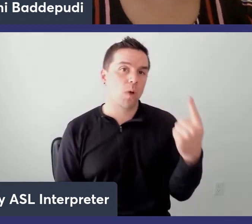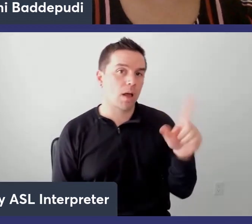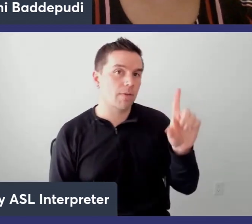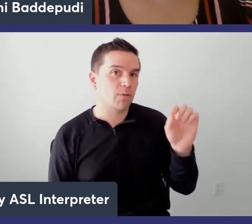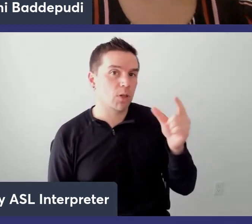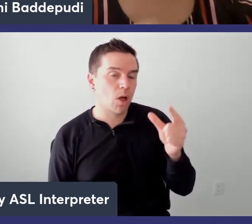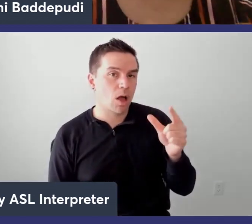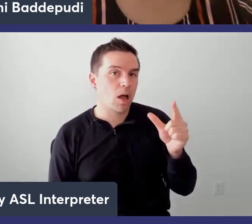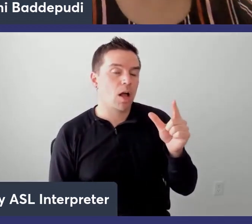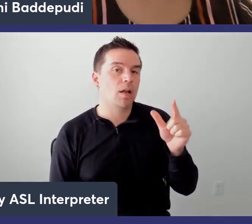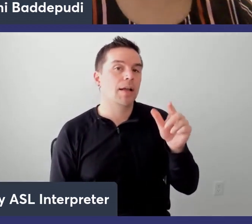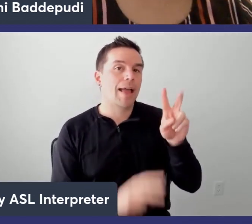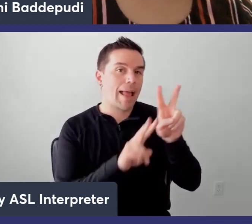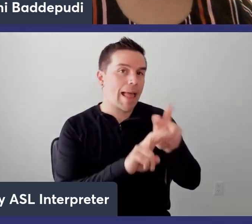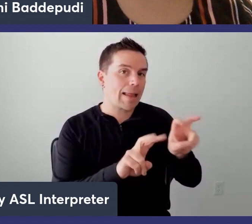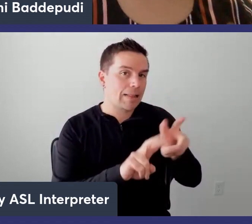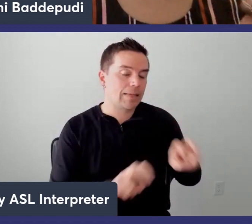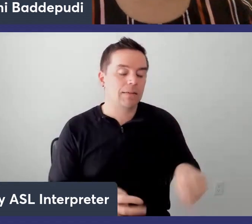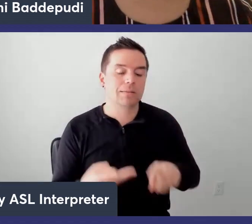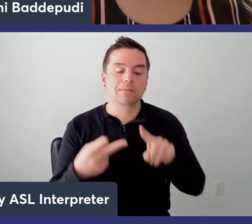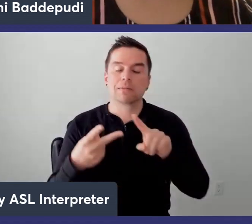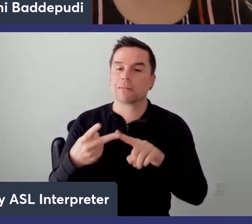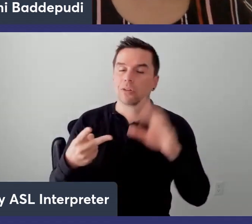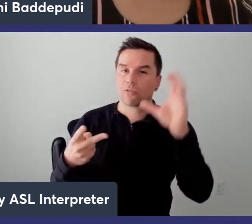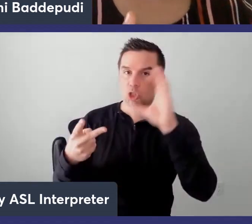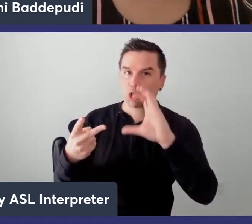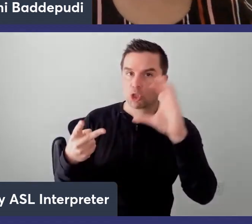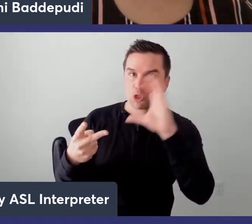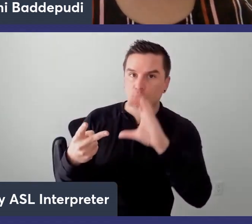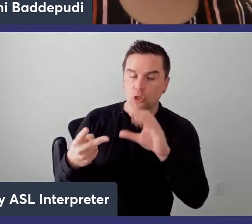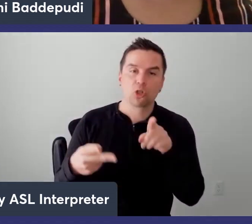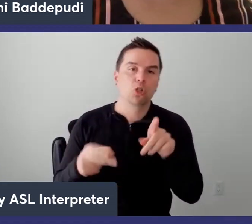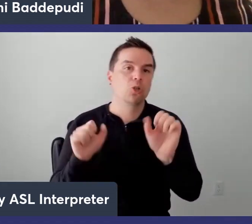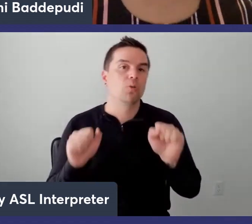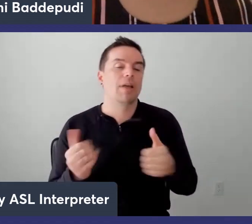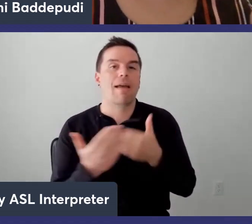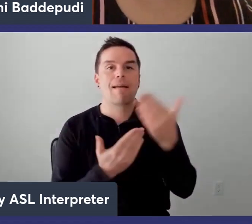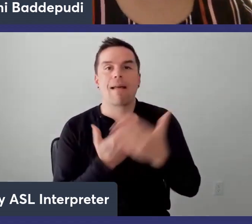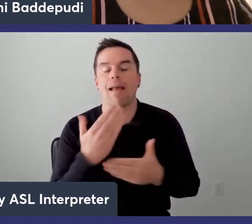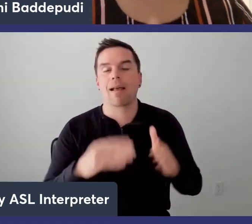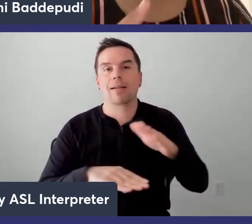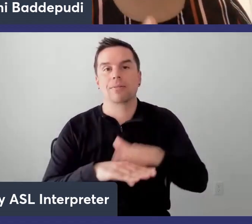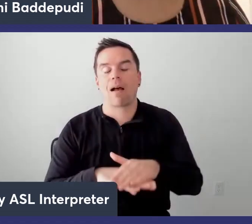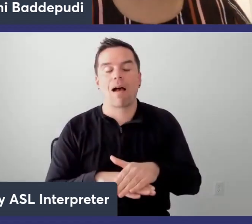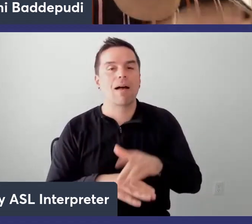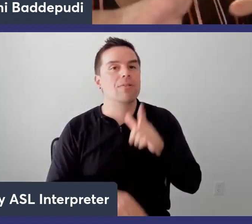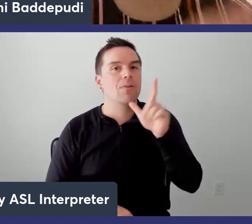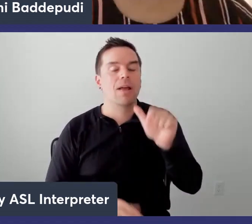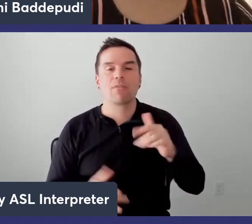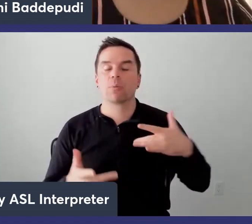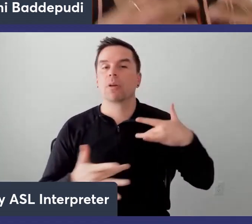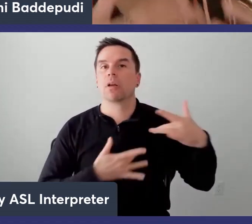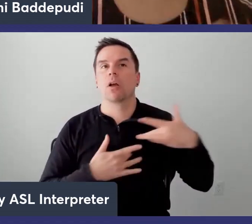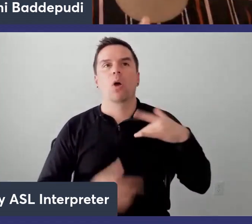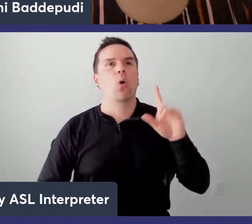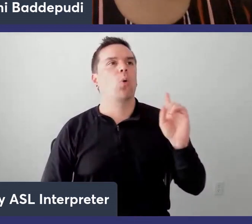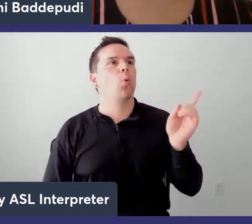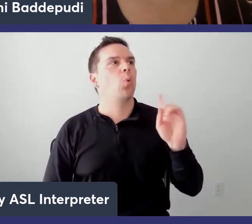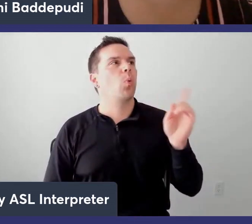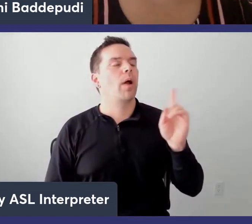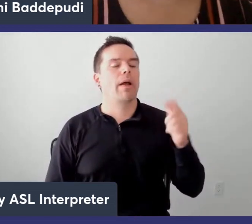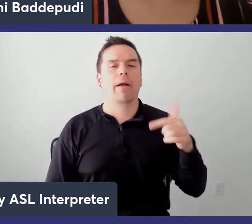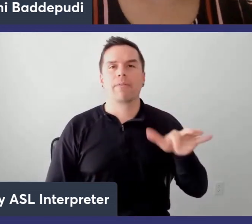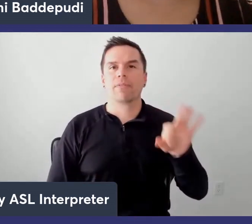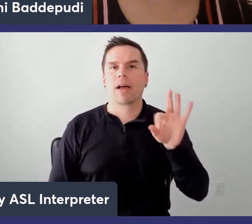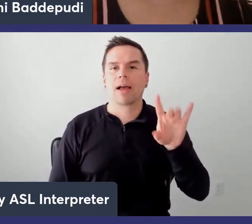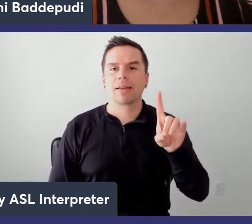search, where you can actually get hands-on. You know, you don't have to really worry about where should I get the data set from, so on and so forth. Everything's there. Feel